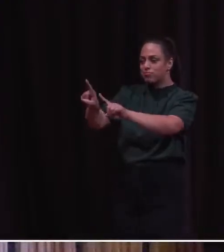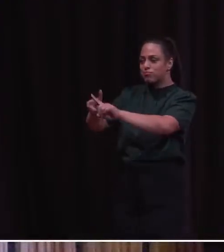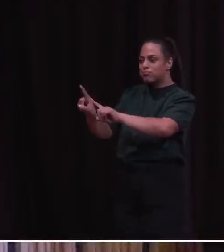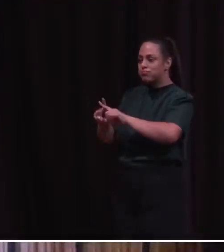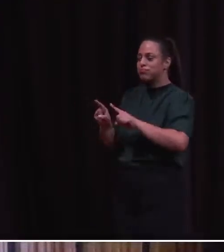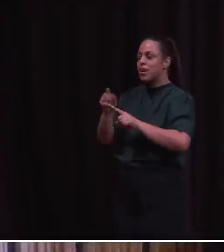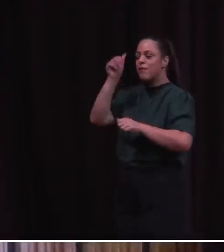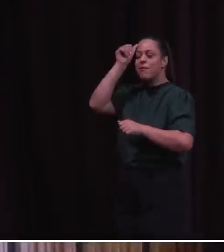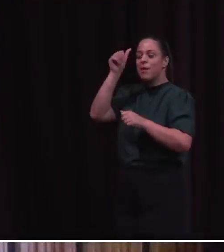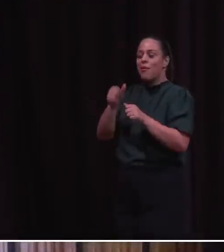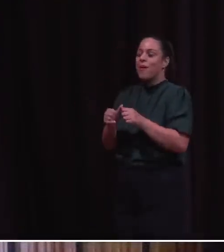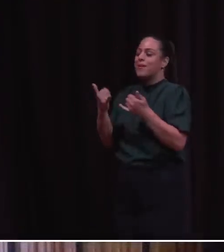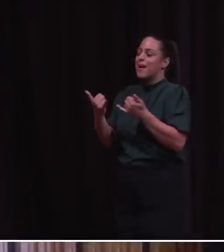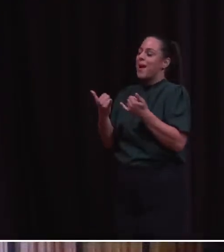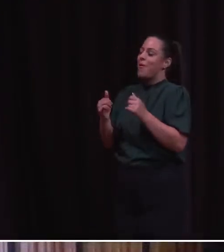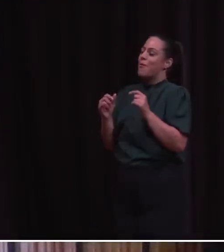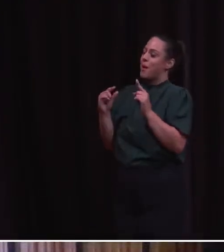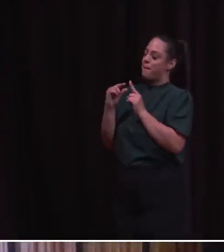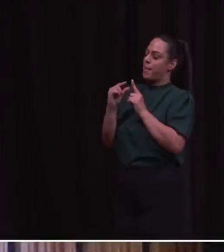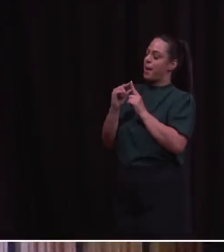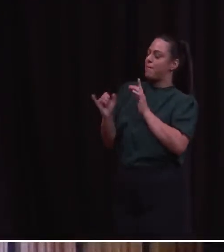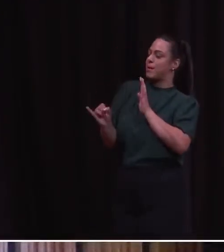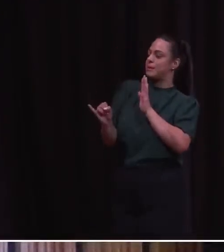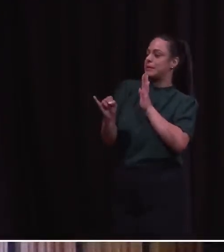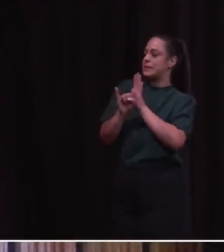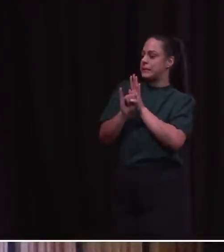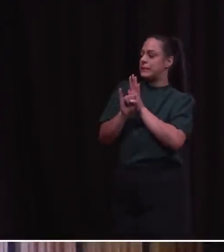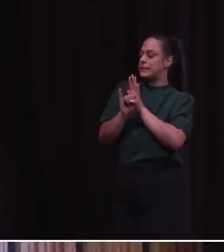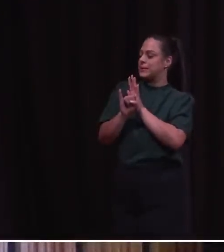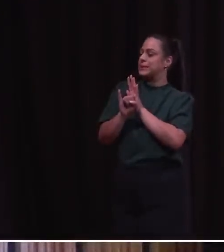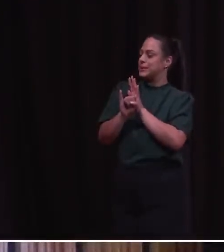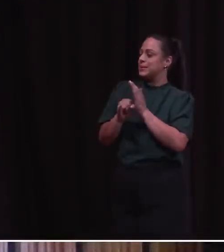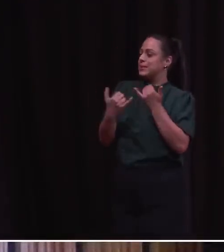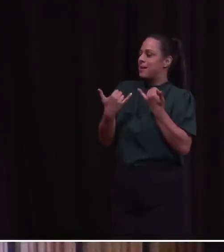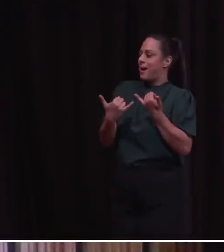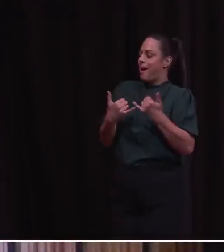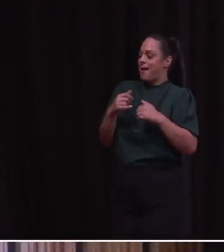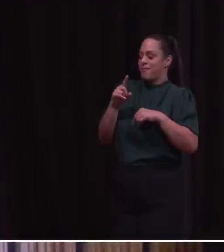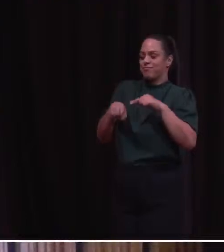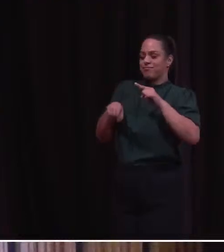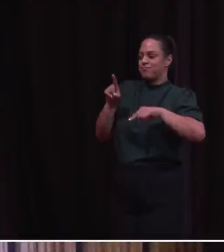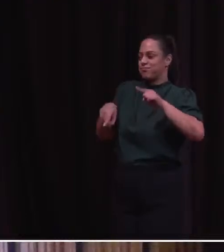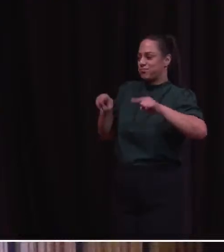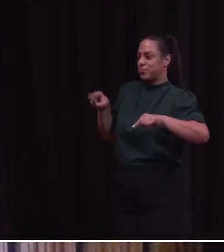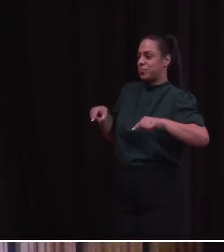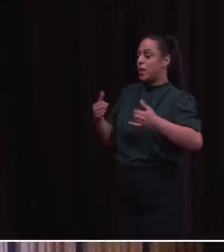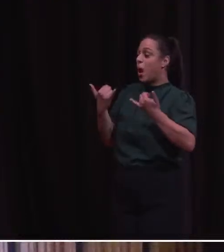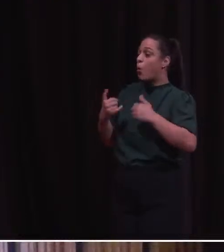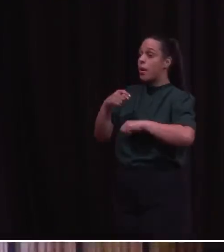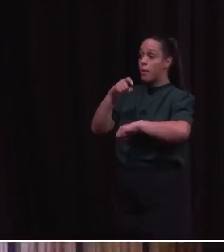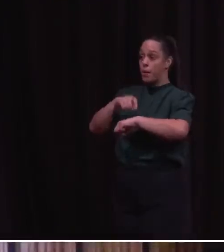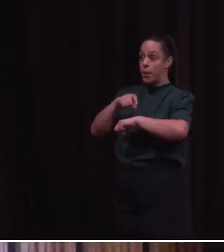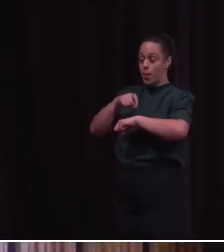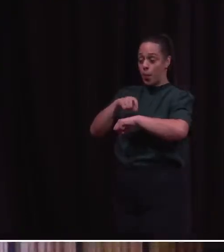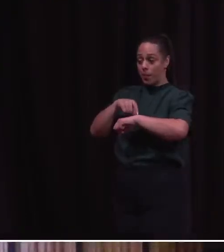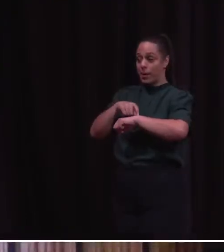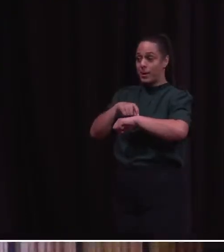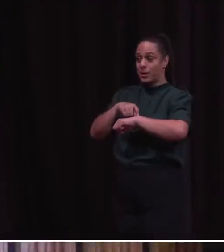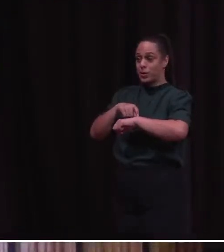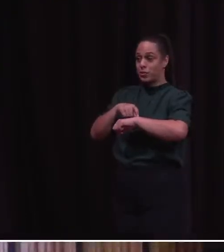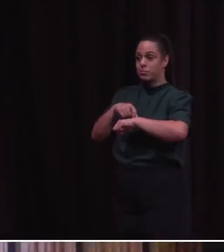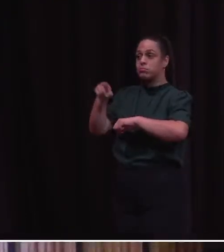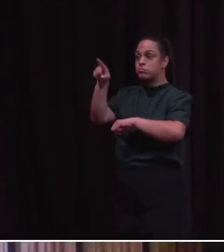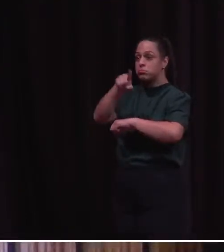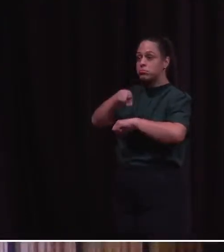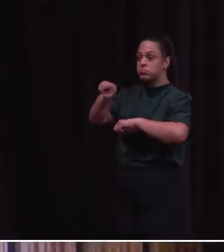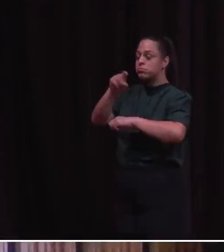So I think that at this moment more than ever, how people can work together